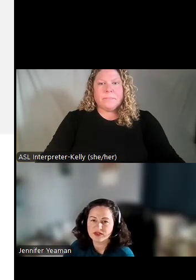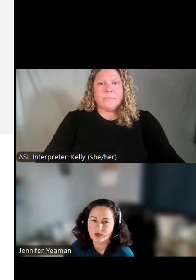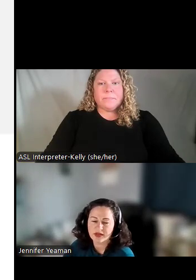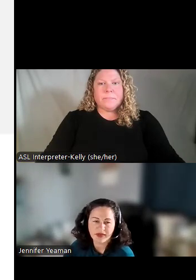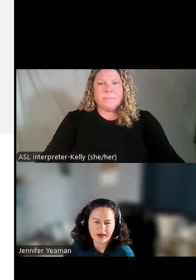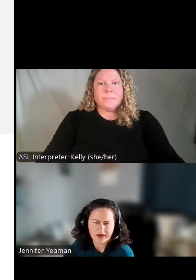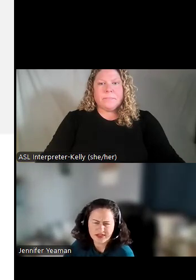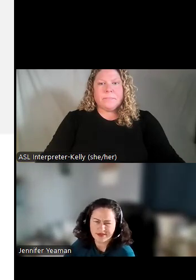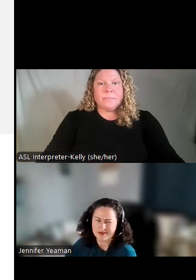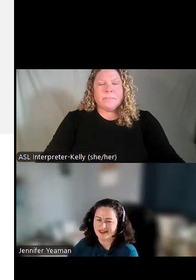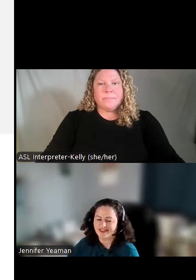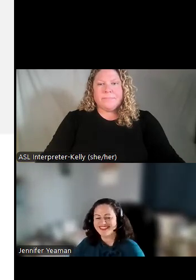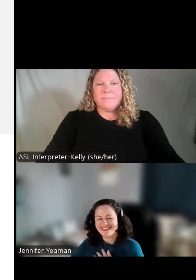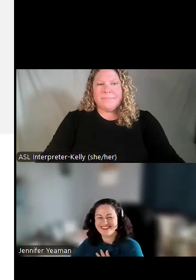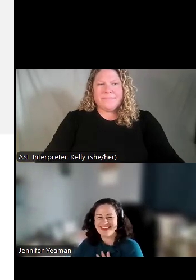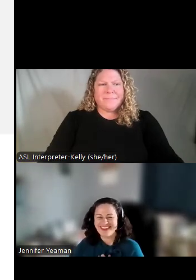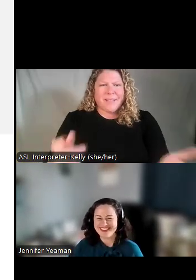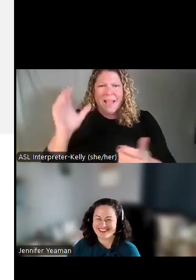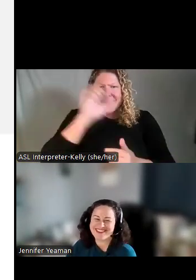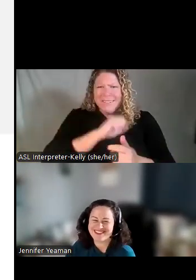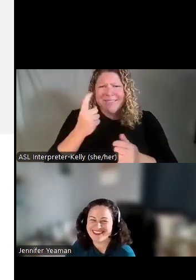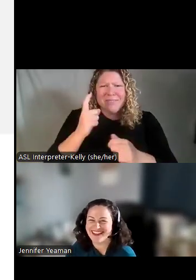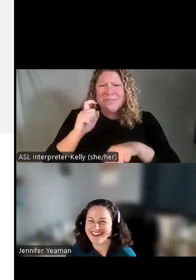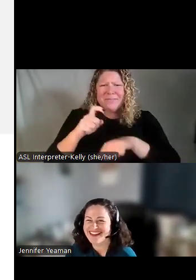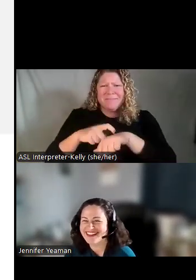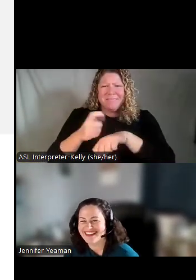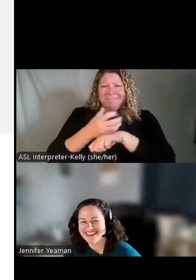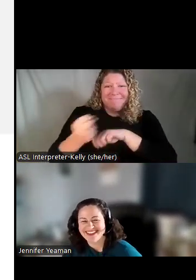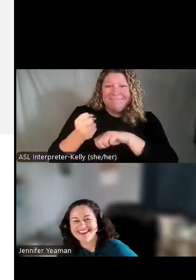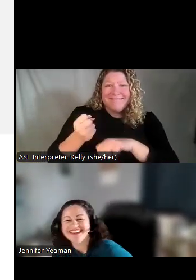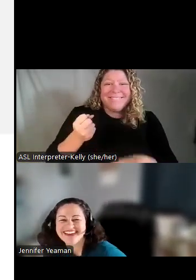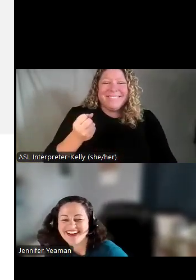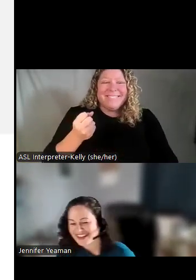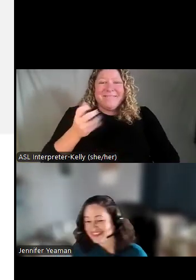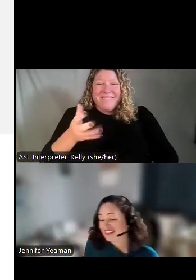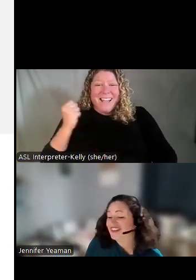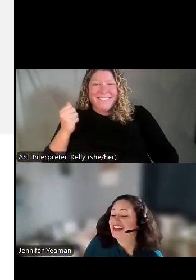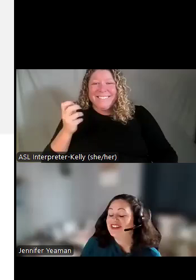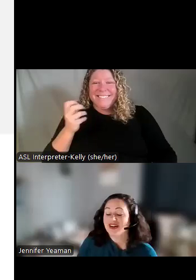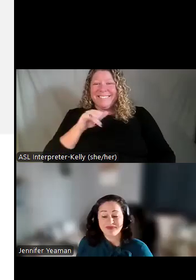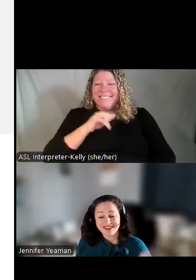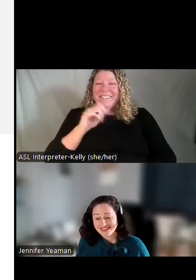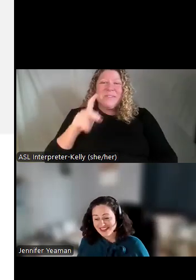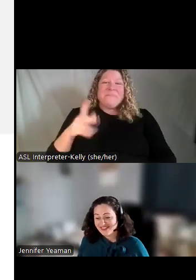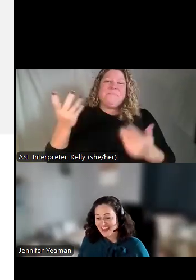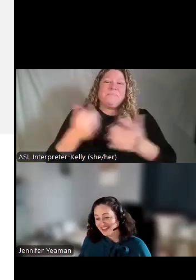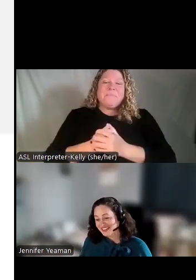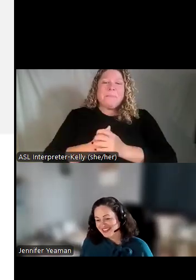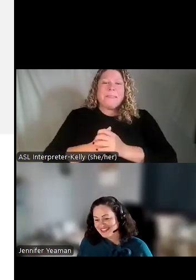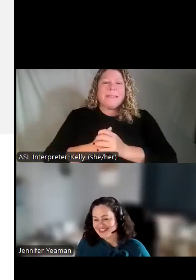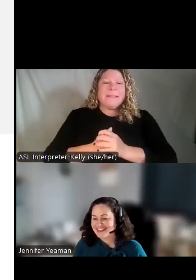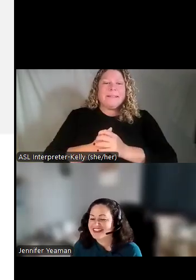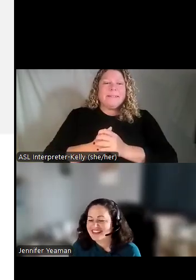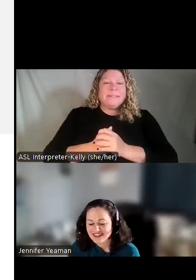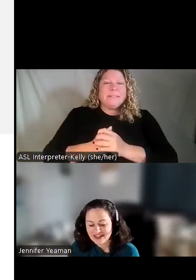Either that was a quick minute or I missed something there. The time went by fast virtually today. All right, so pencils up, act